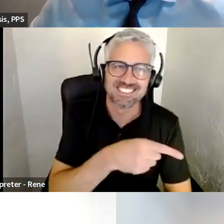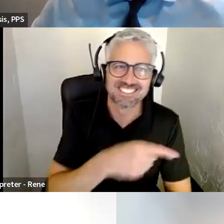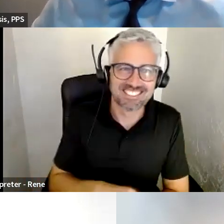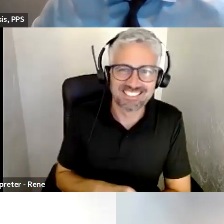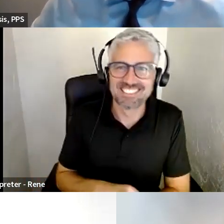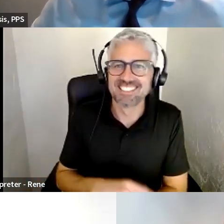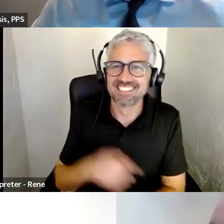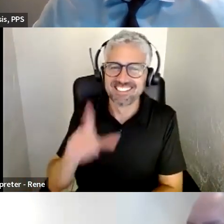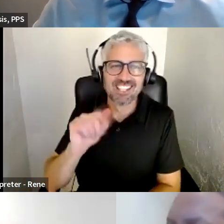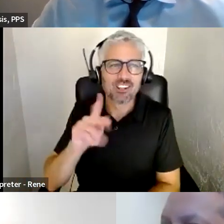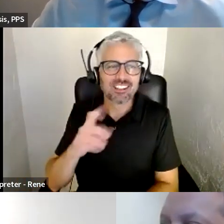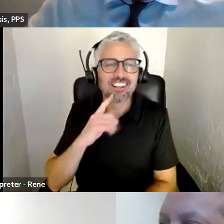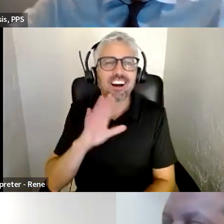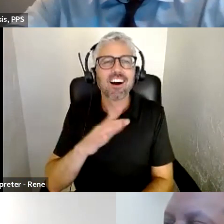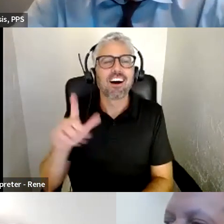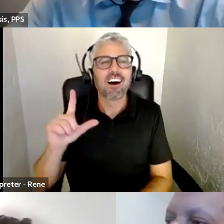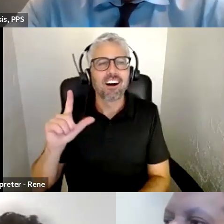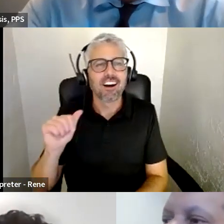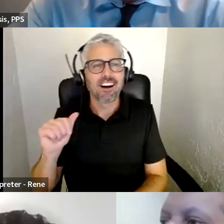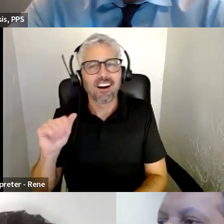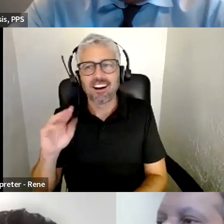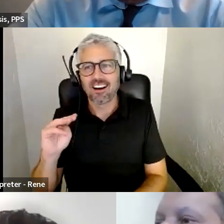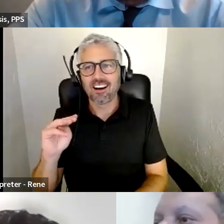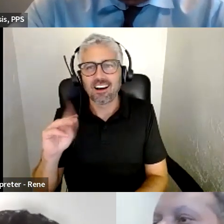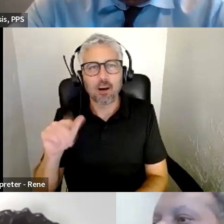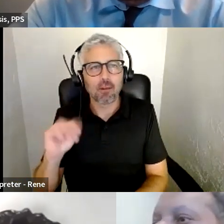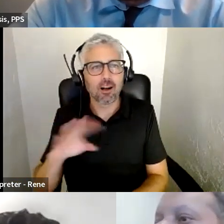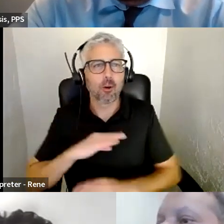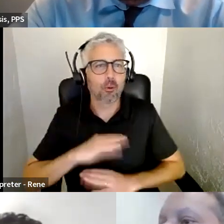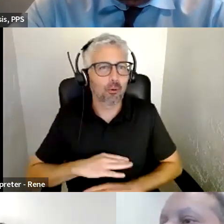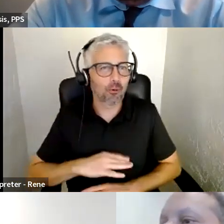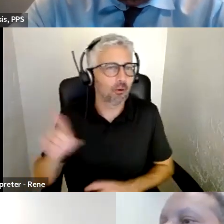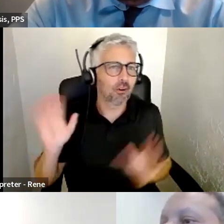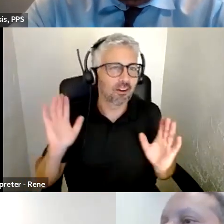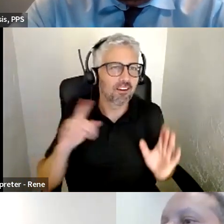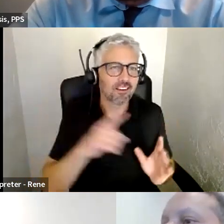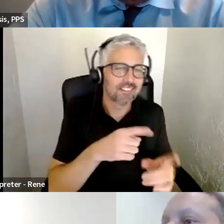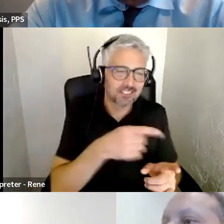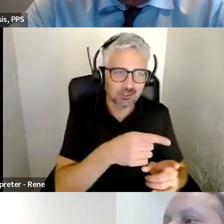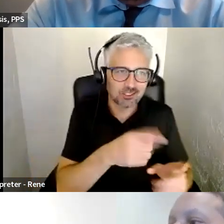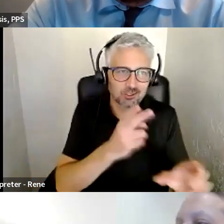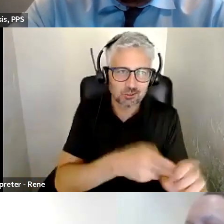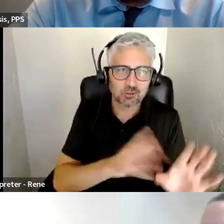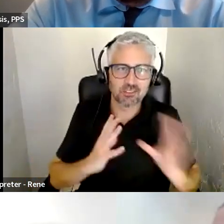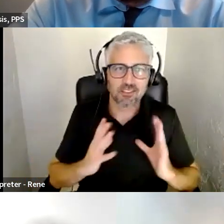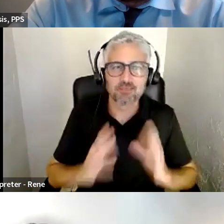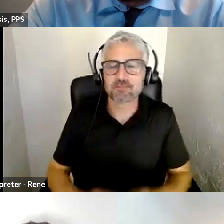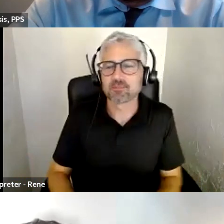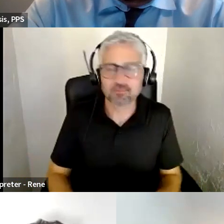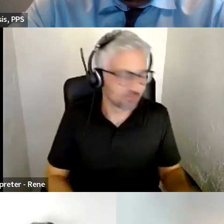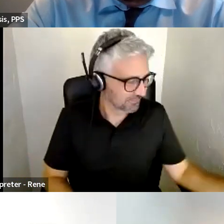you saved Amon a job. Thank you, Kimberly. All right. That's terrific. That's really, really wonderful. I'm very excited about that.